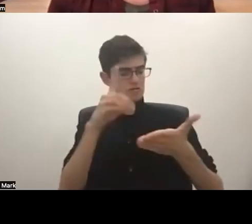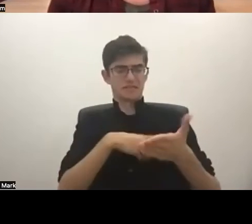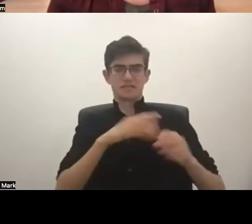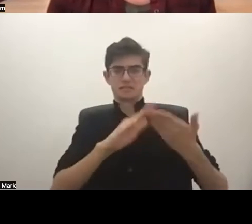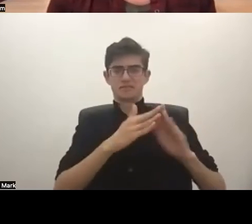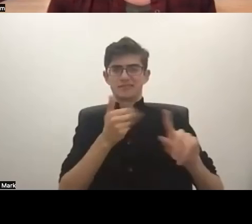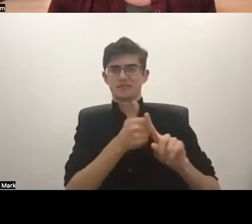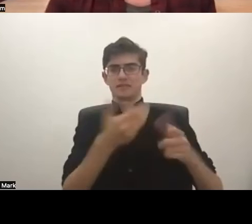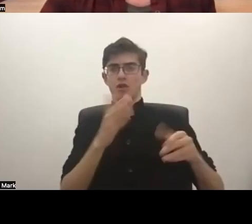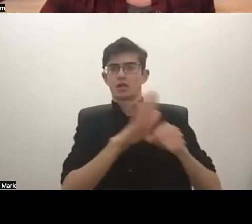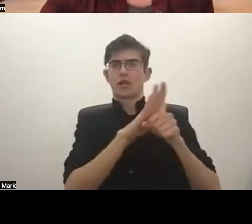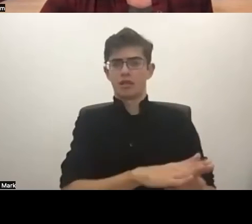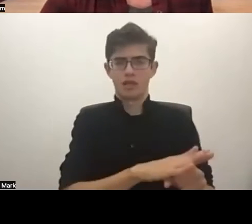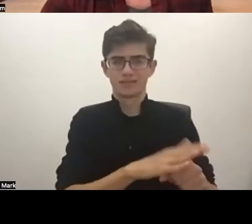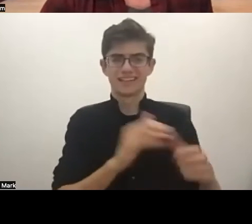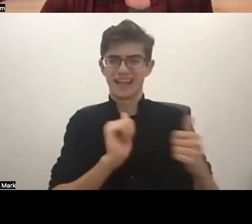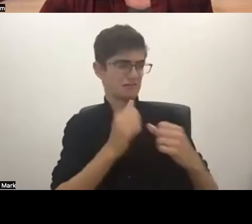communities?